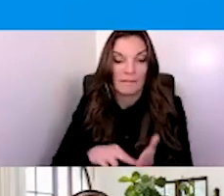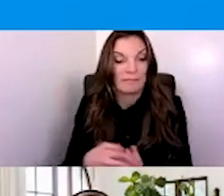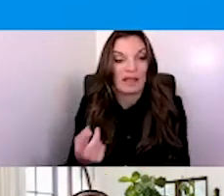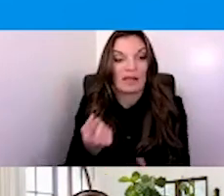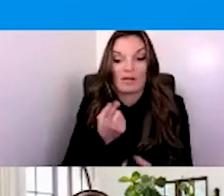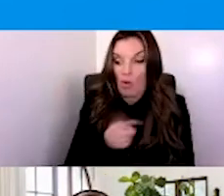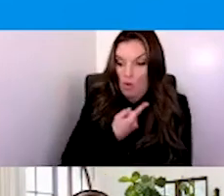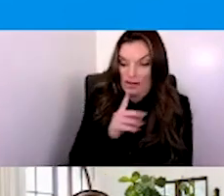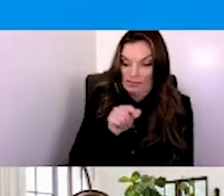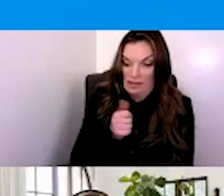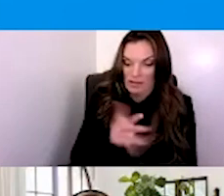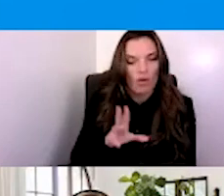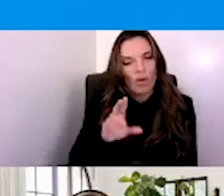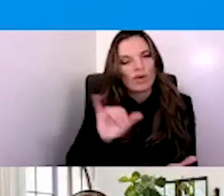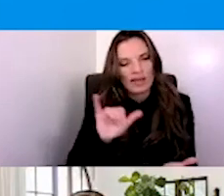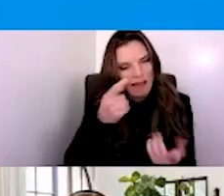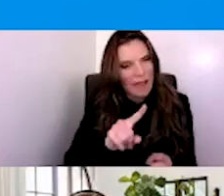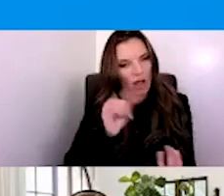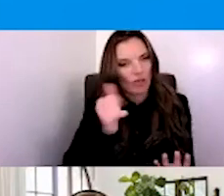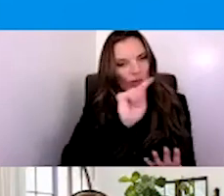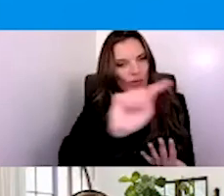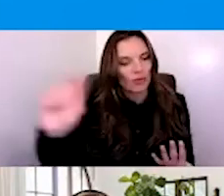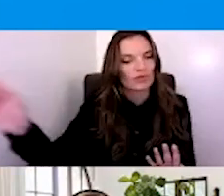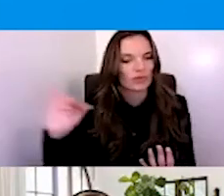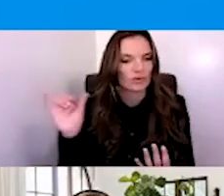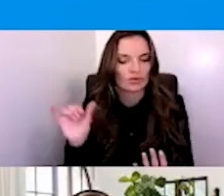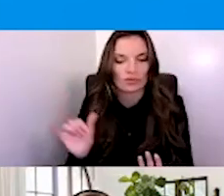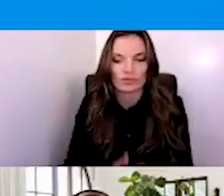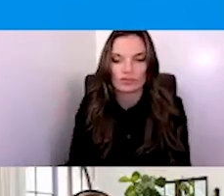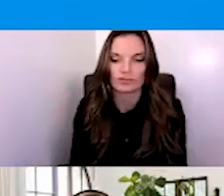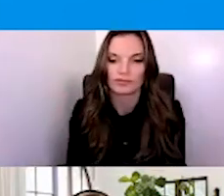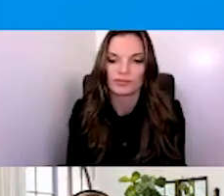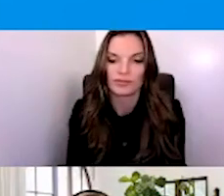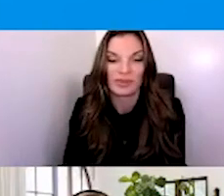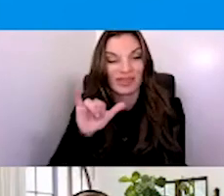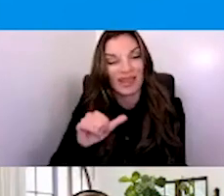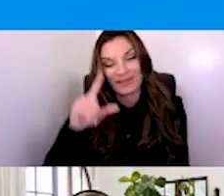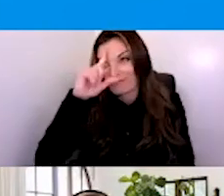with disabilities when we talk about the importance of anti-ableism.